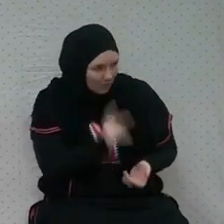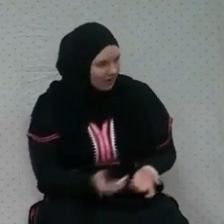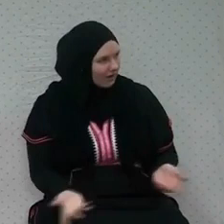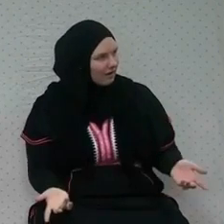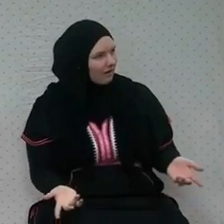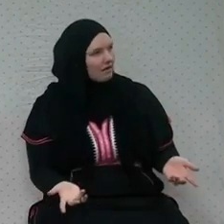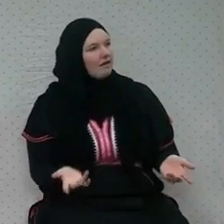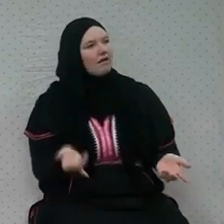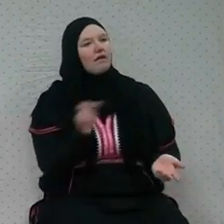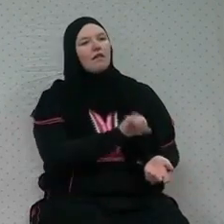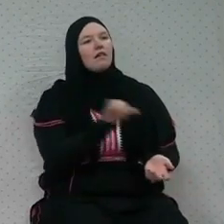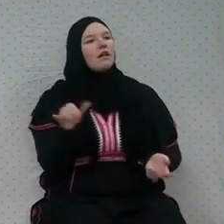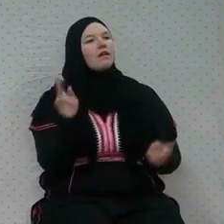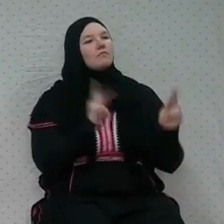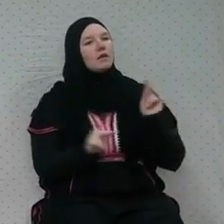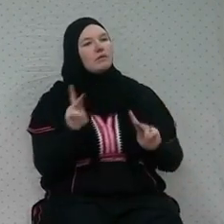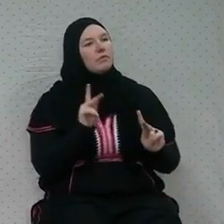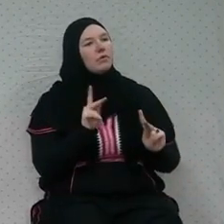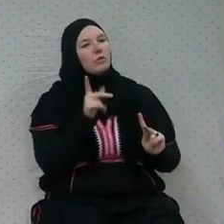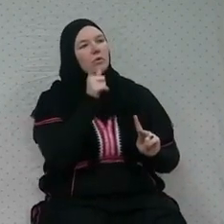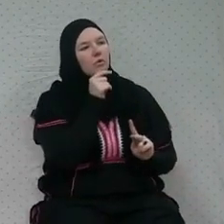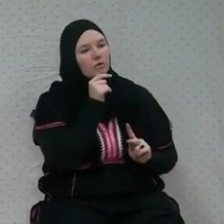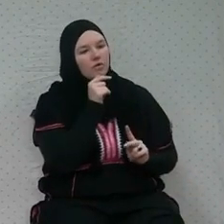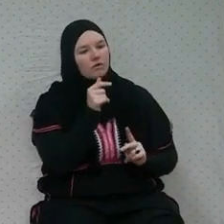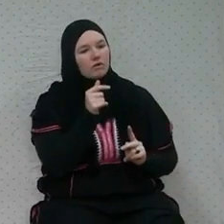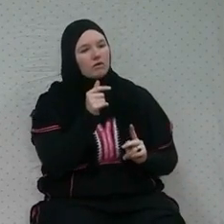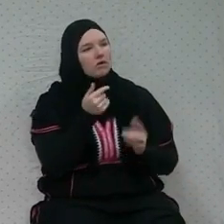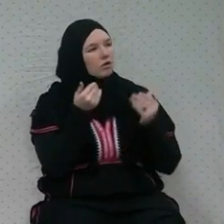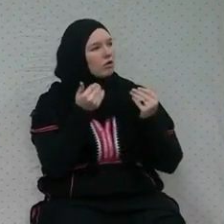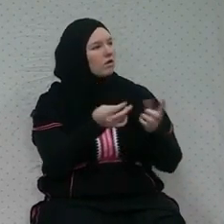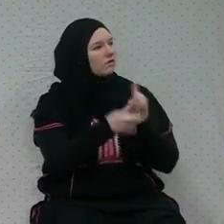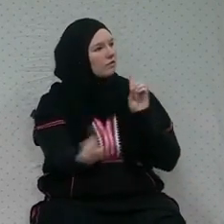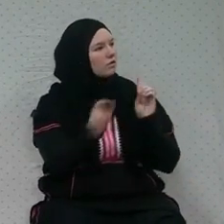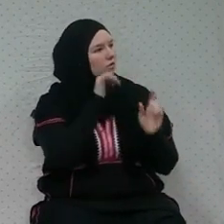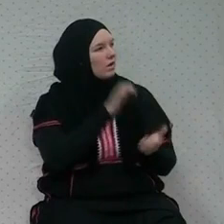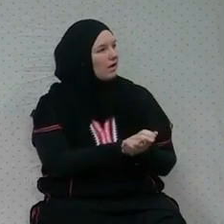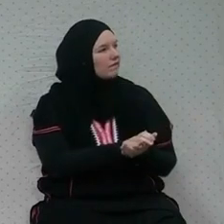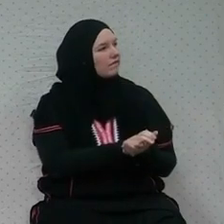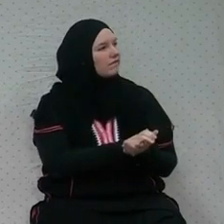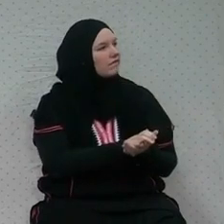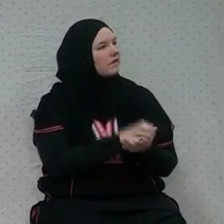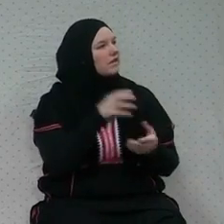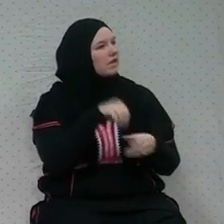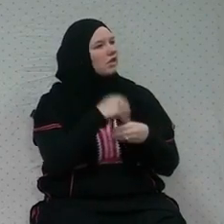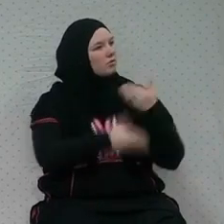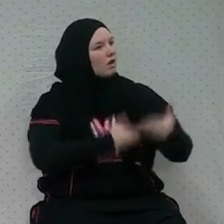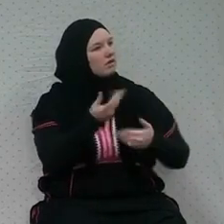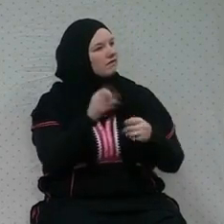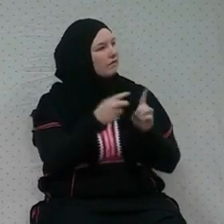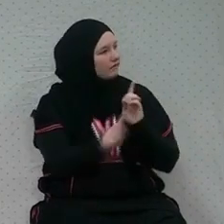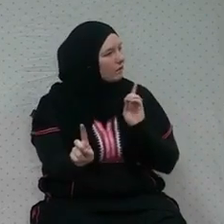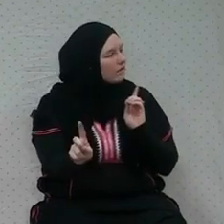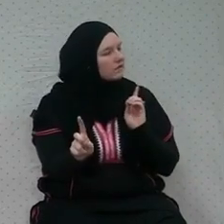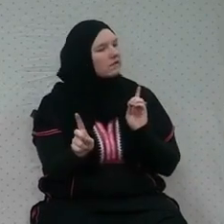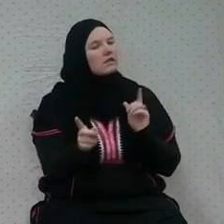people who deliberately go ahead and divorce their wives, and in the process of divorce,